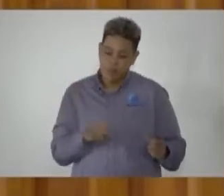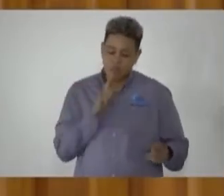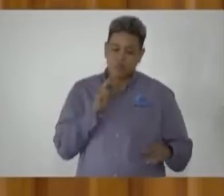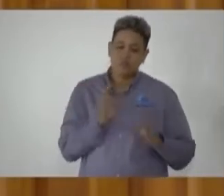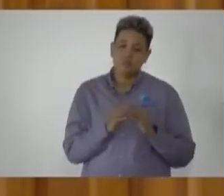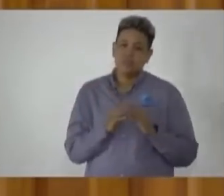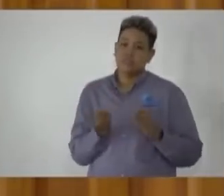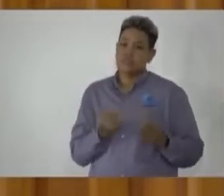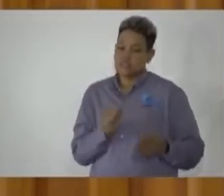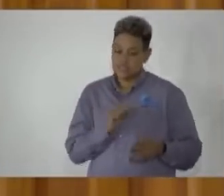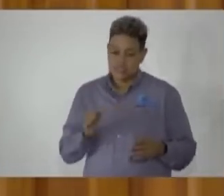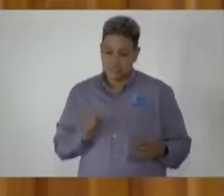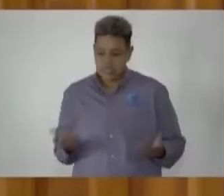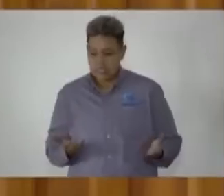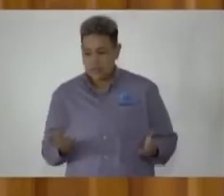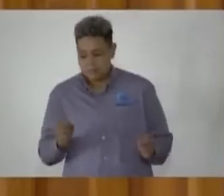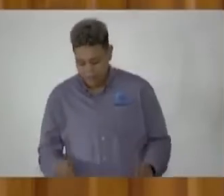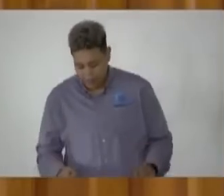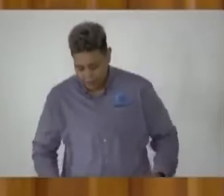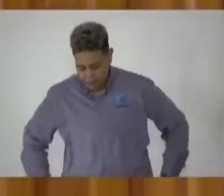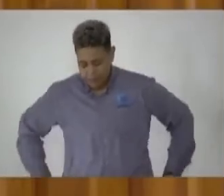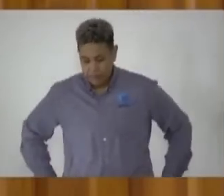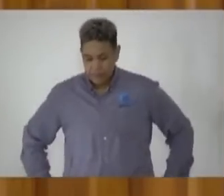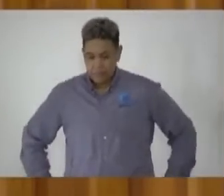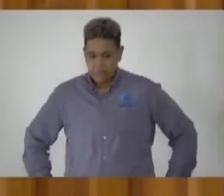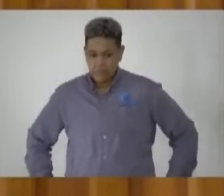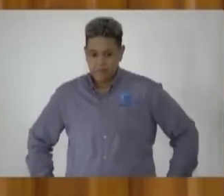to the sitting of the Senate.